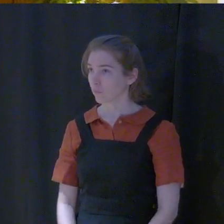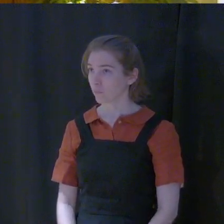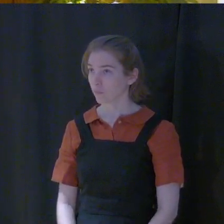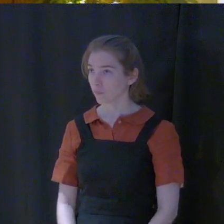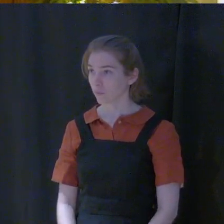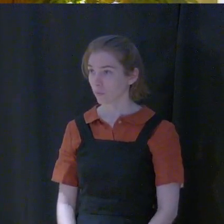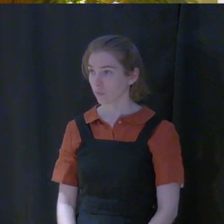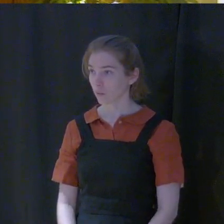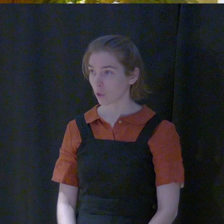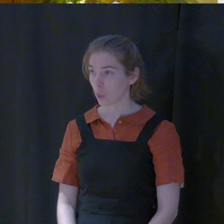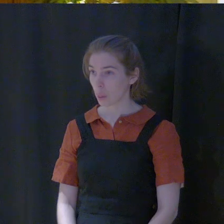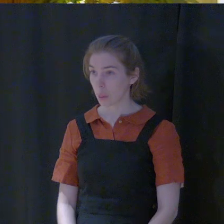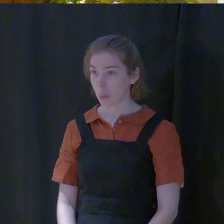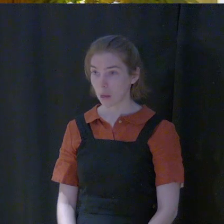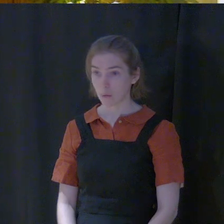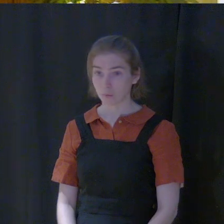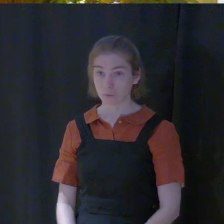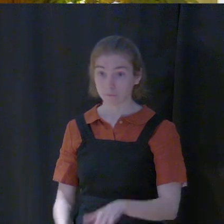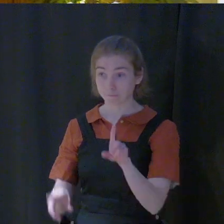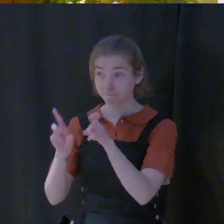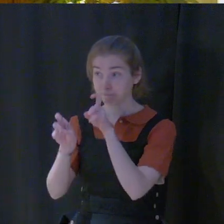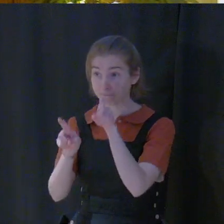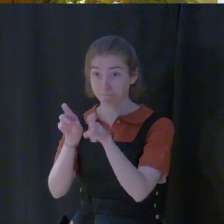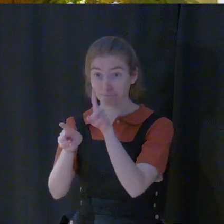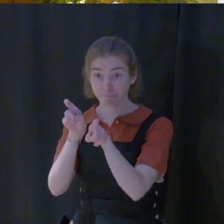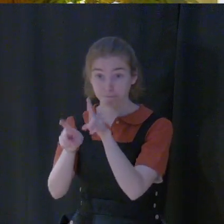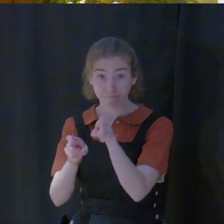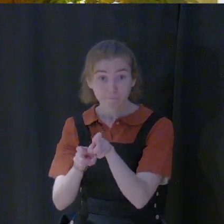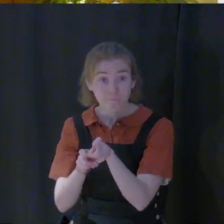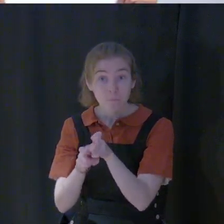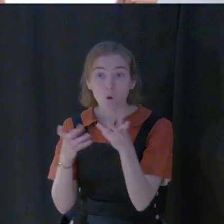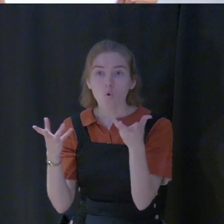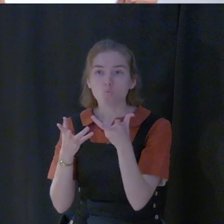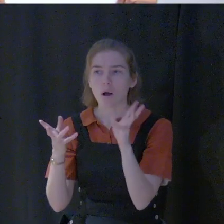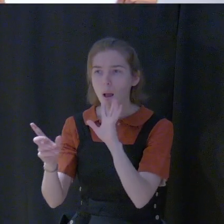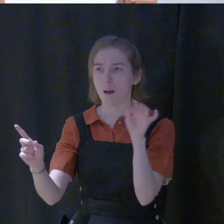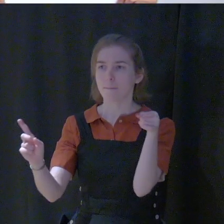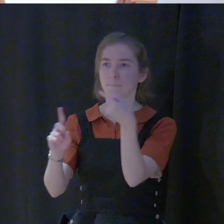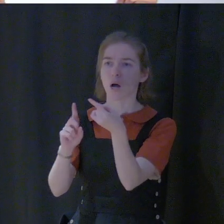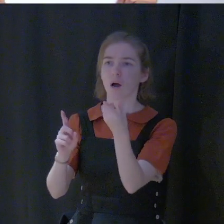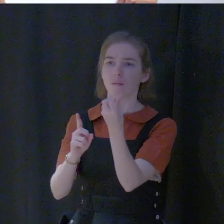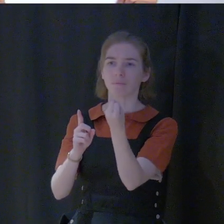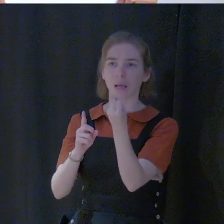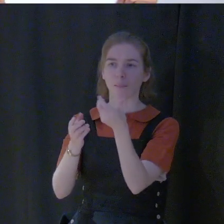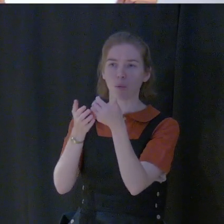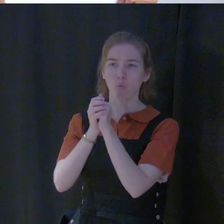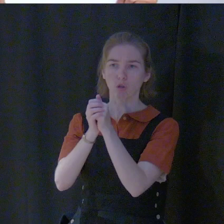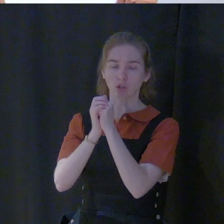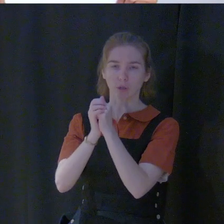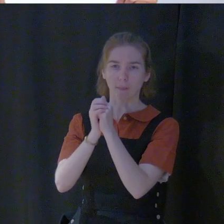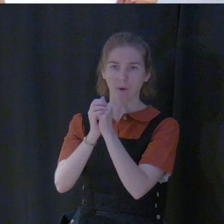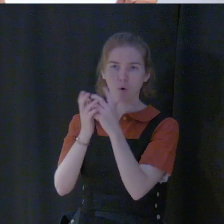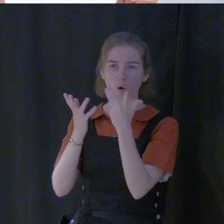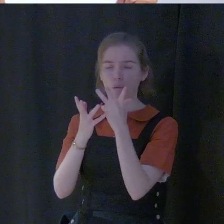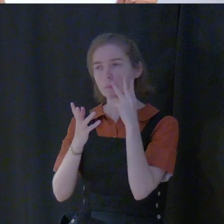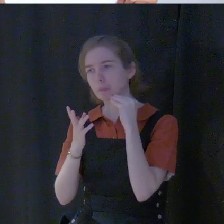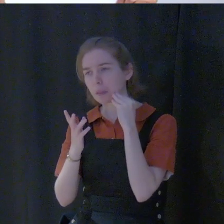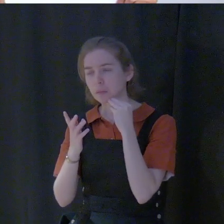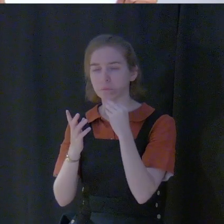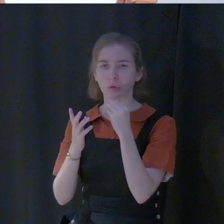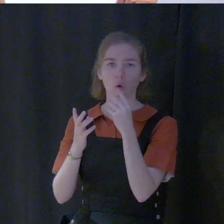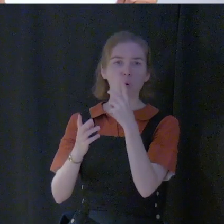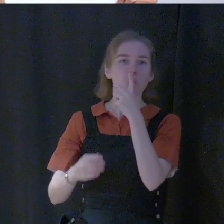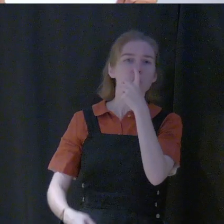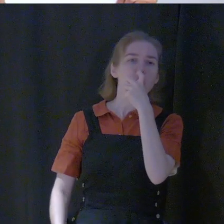So let me ask this question. What is the purpose of Sabbath worship and experience, and